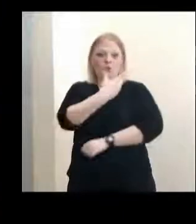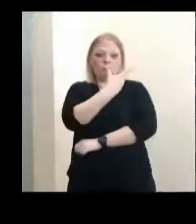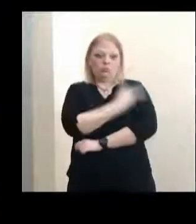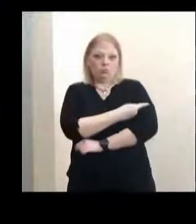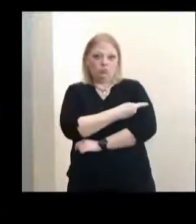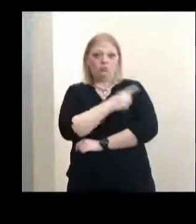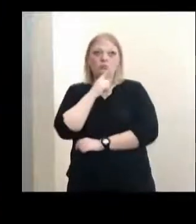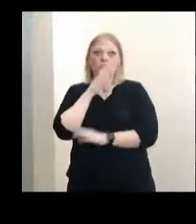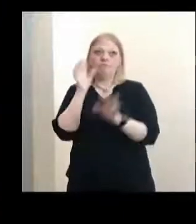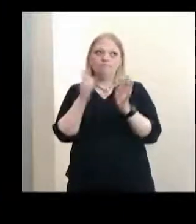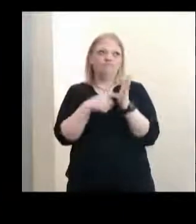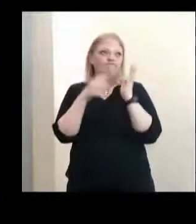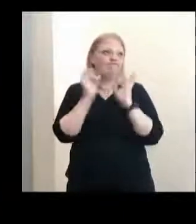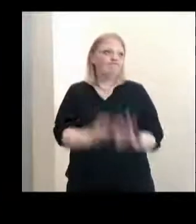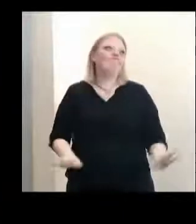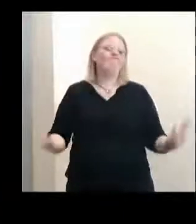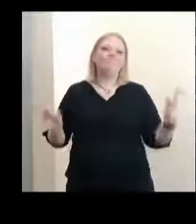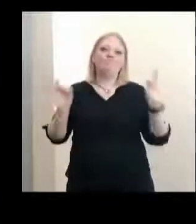Moderna and the Pfizer.